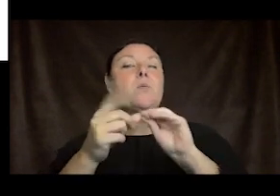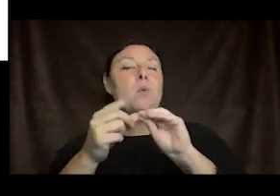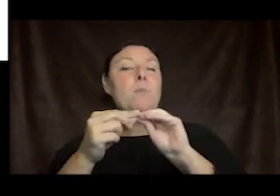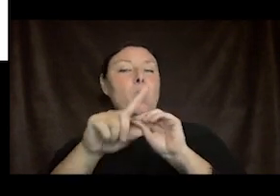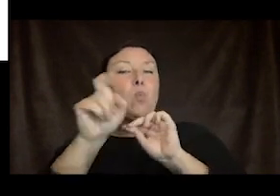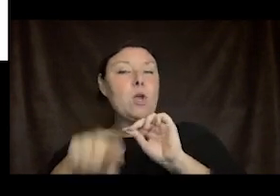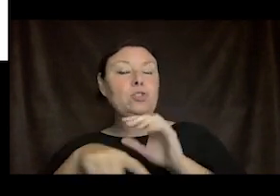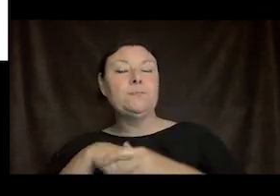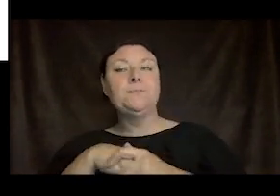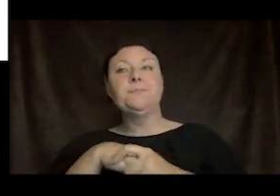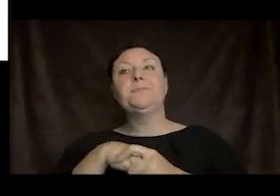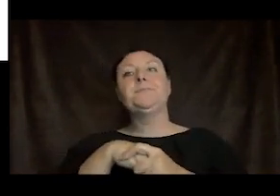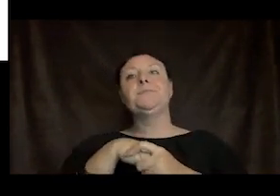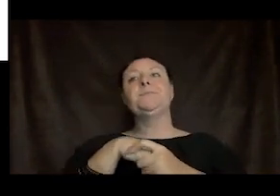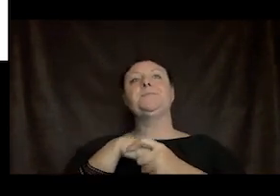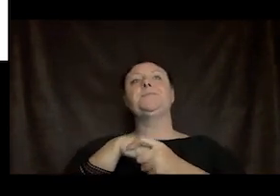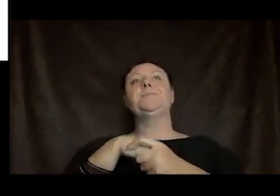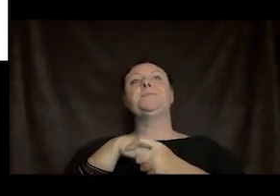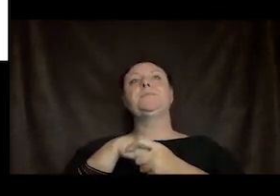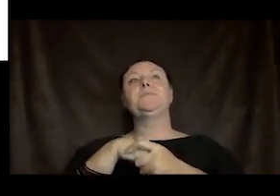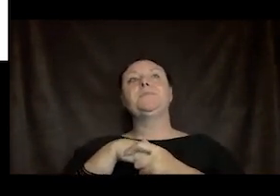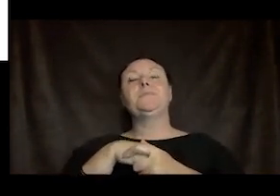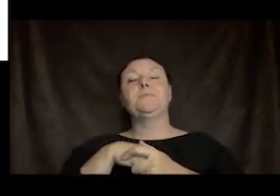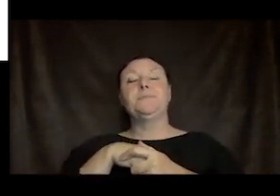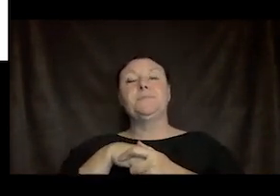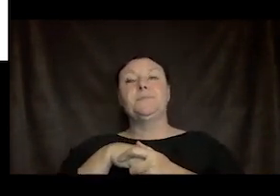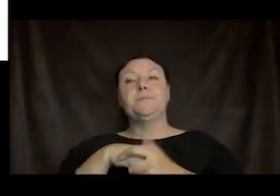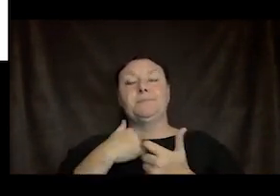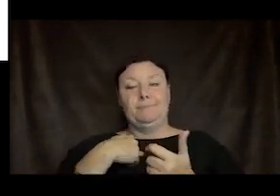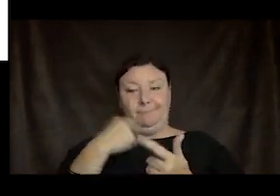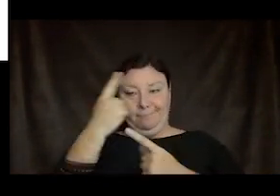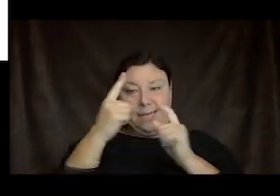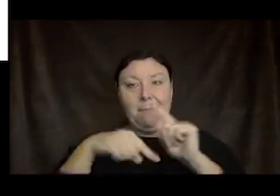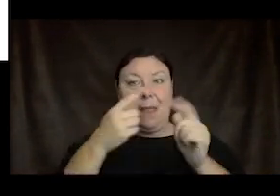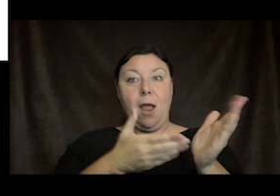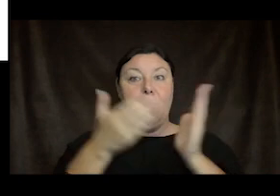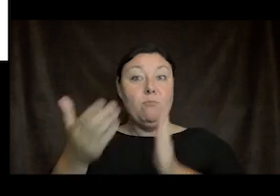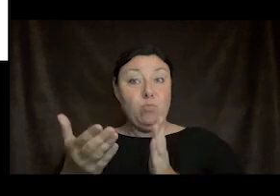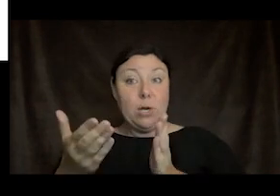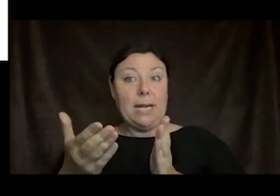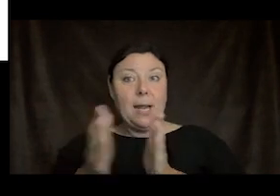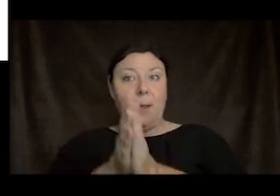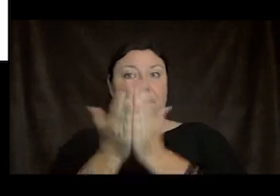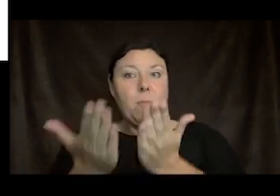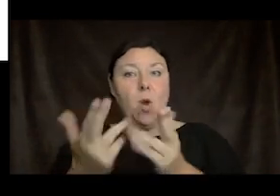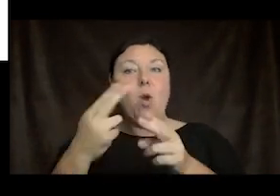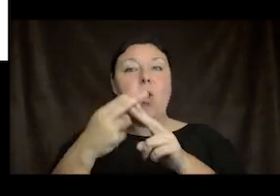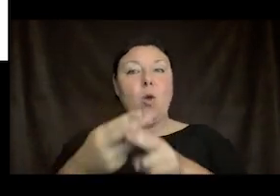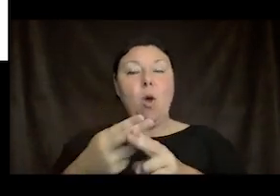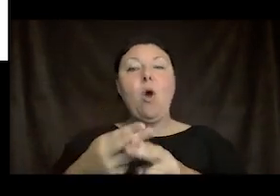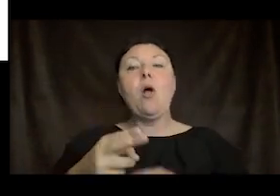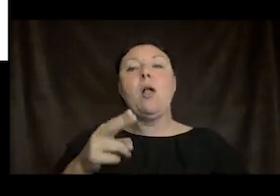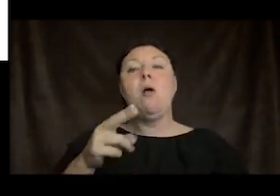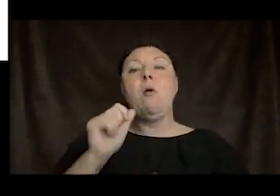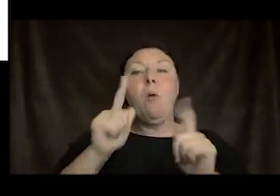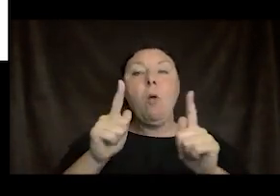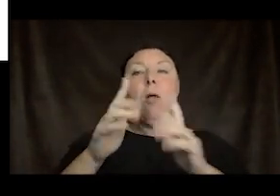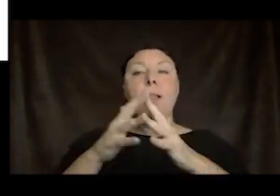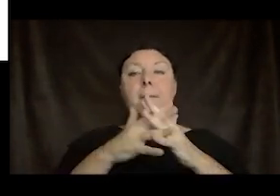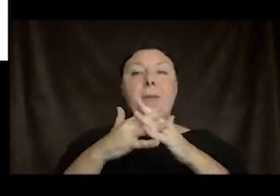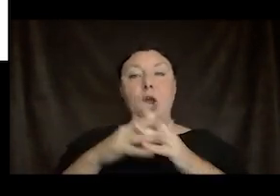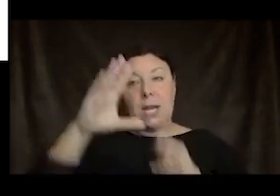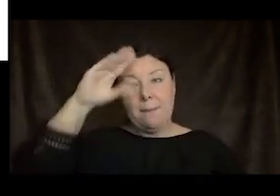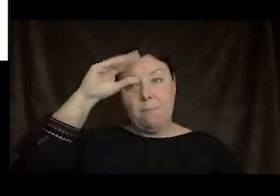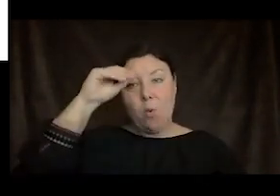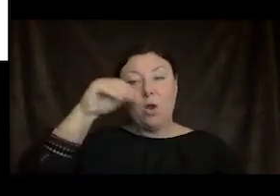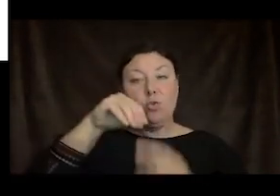long, but it has some context. I've been thinking about bringing a book like All American Boys to my ELA classroom. However, I've